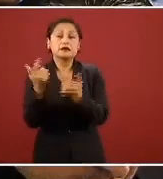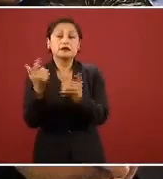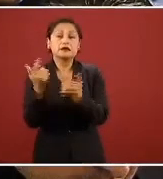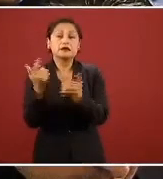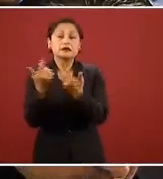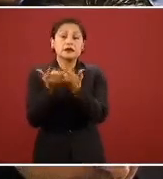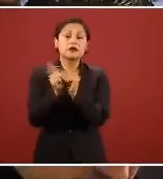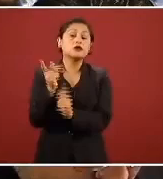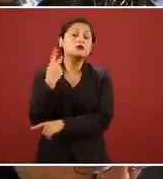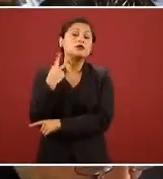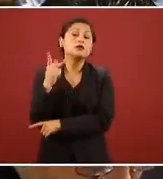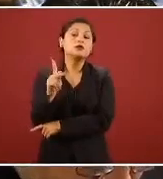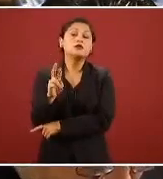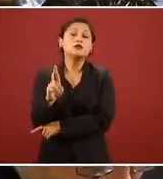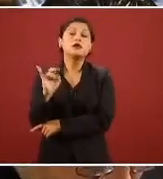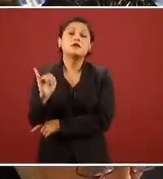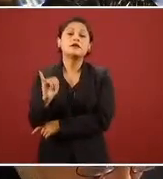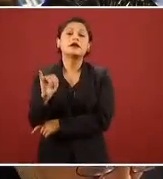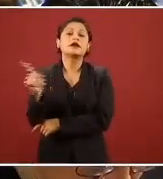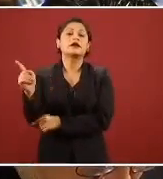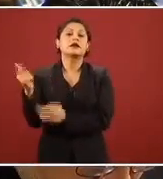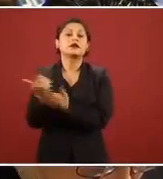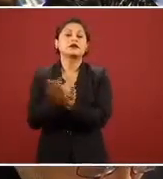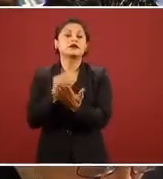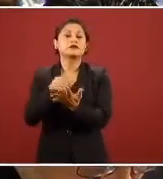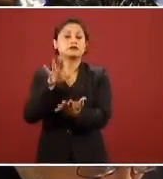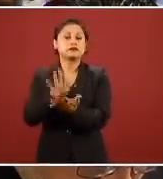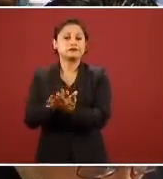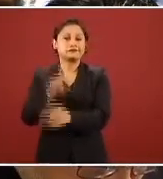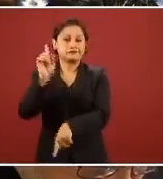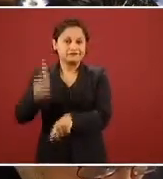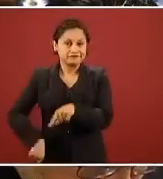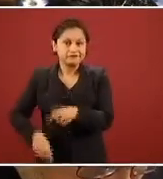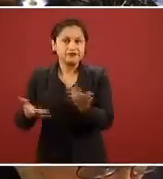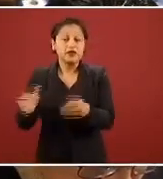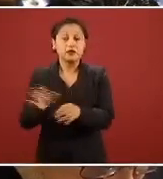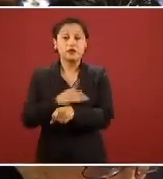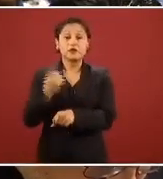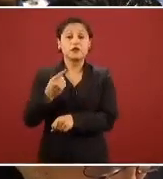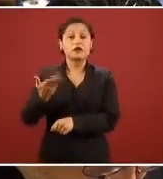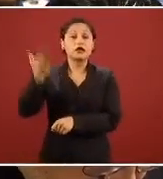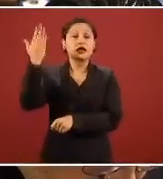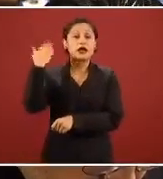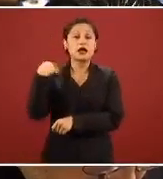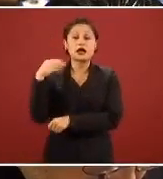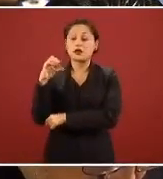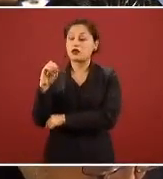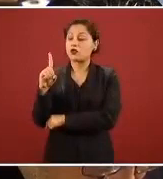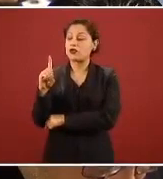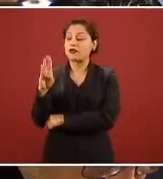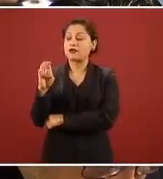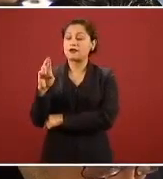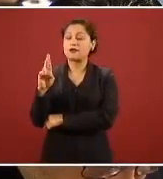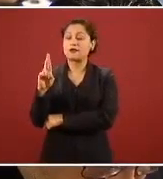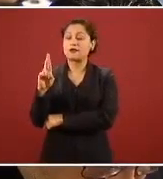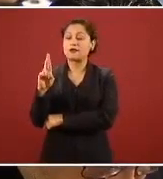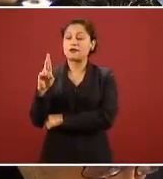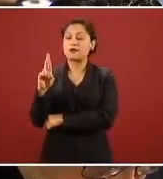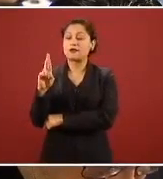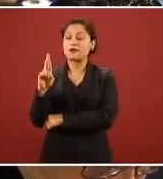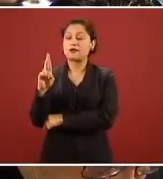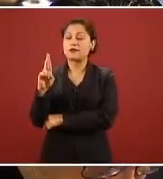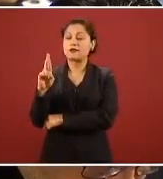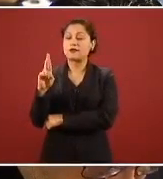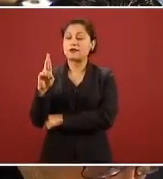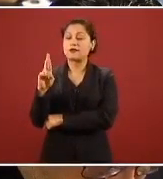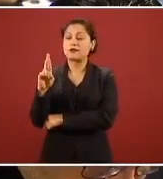given that que los recursos que se obtuvieron de Odebrecht, bueno, pues venían de una compañía extranjera y esto es that